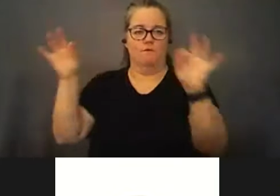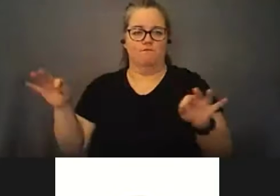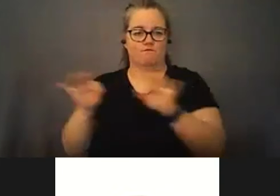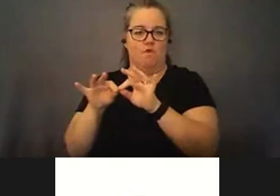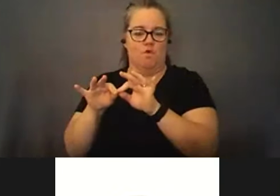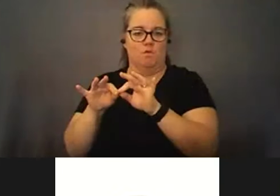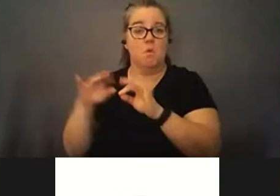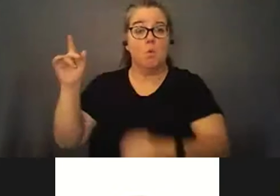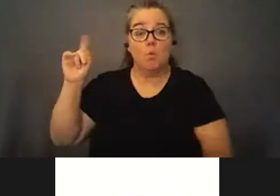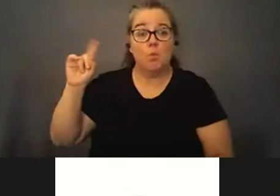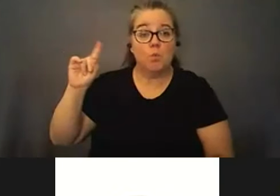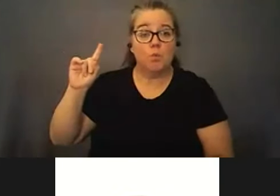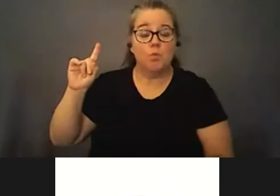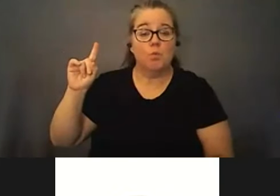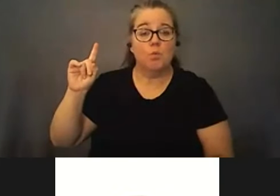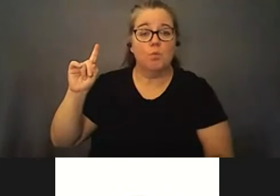our